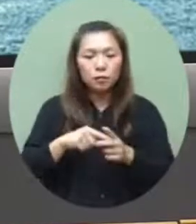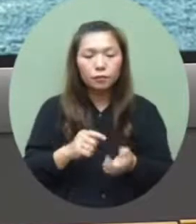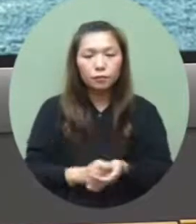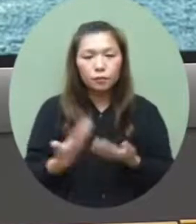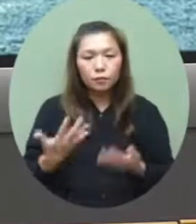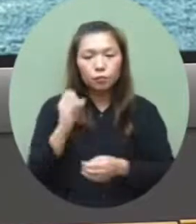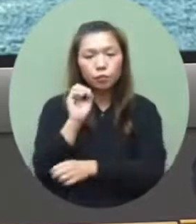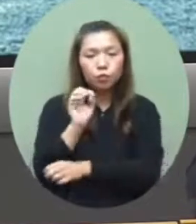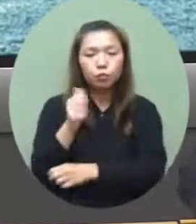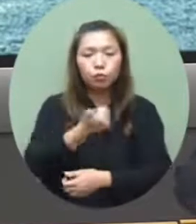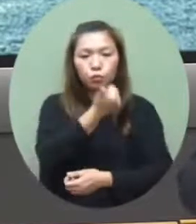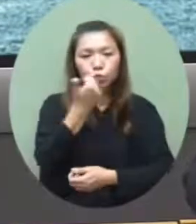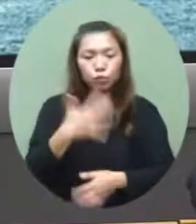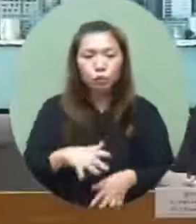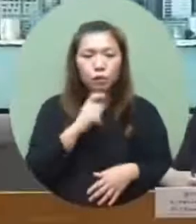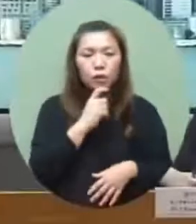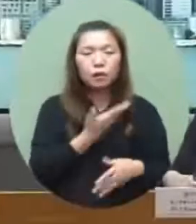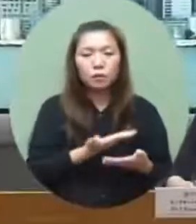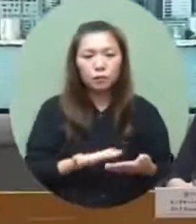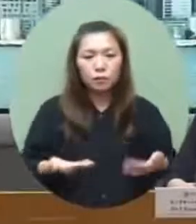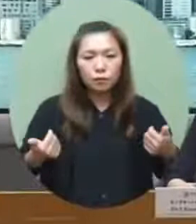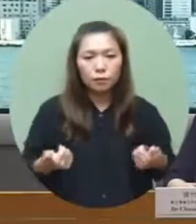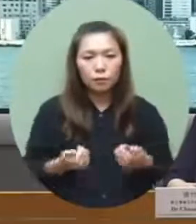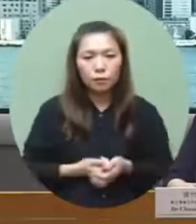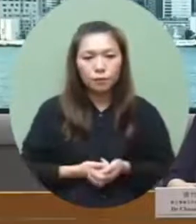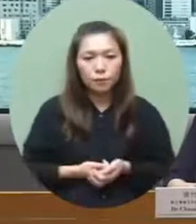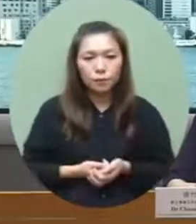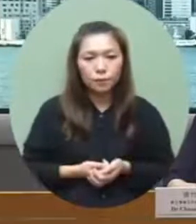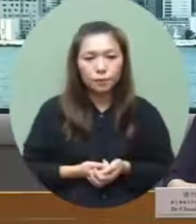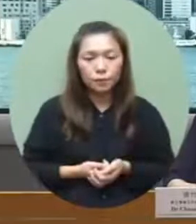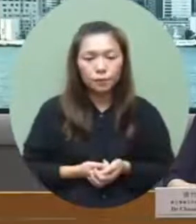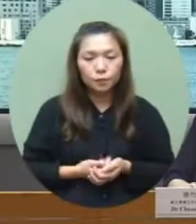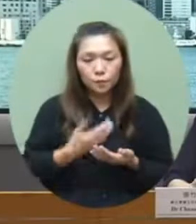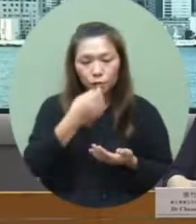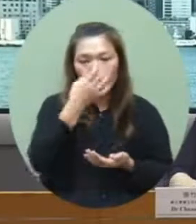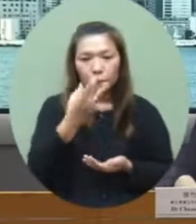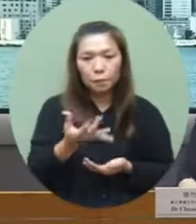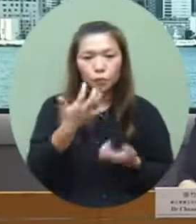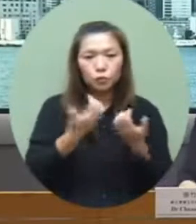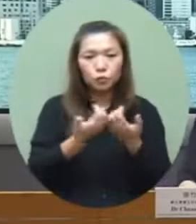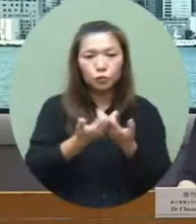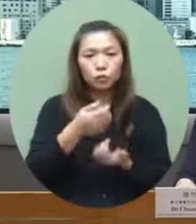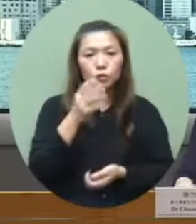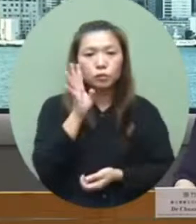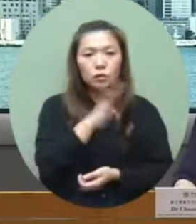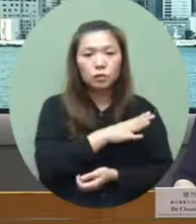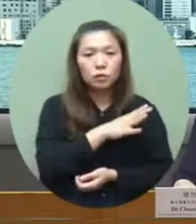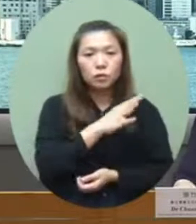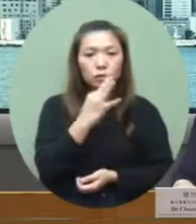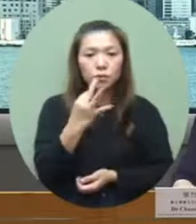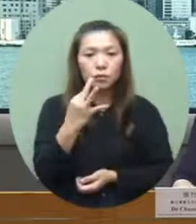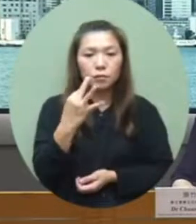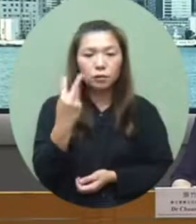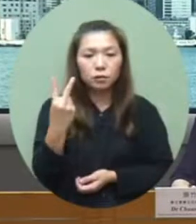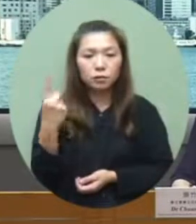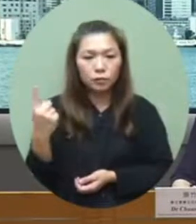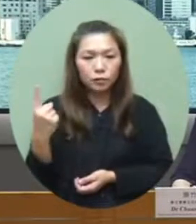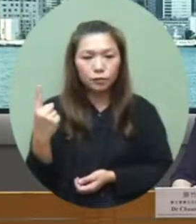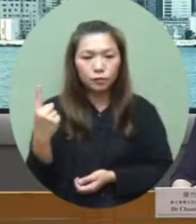care. Good afternoon. As of yesterday, we recorded